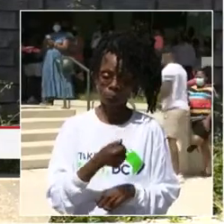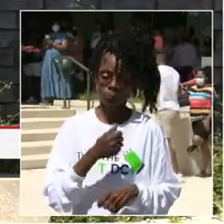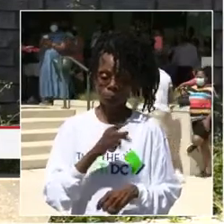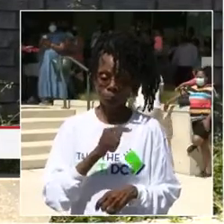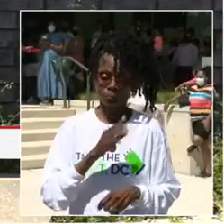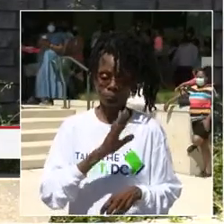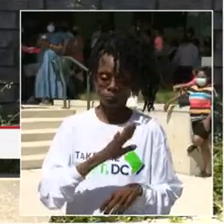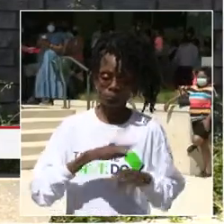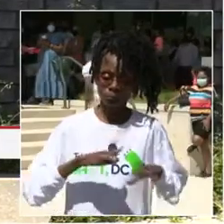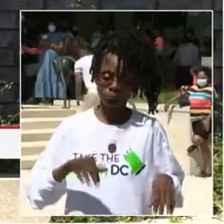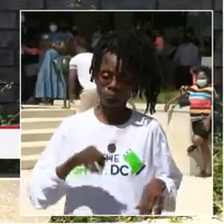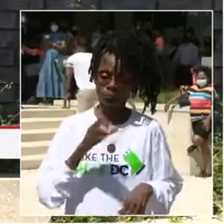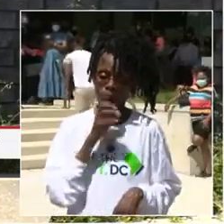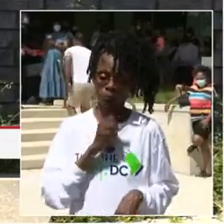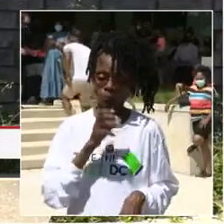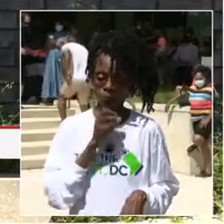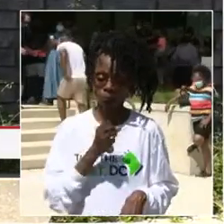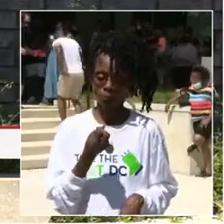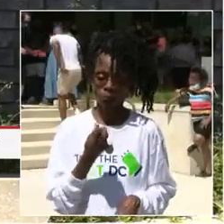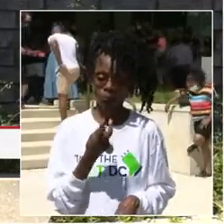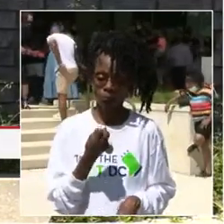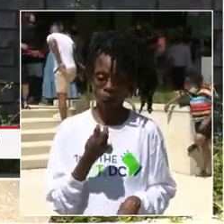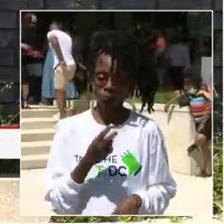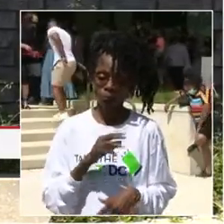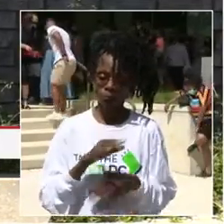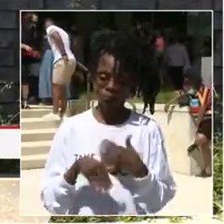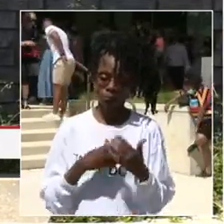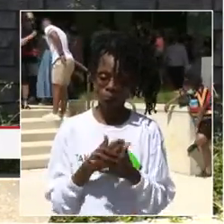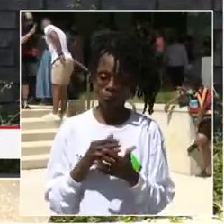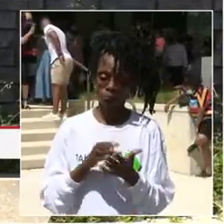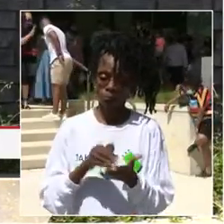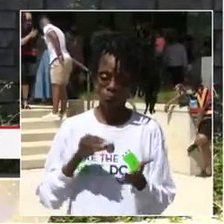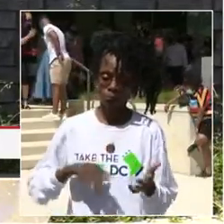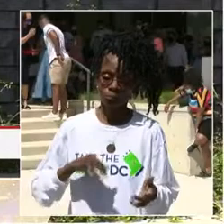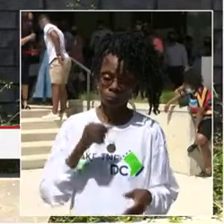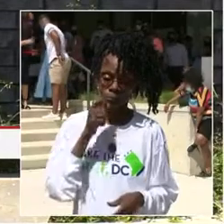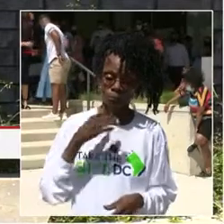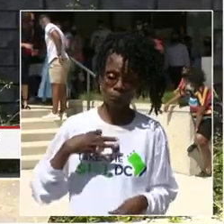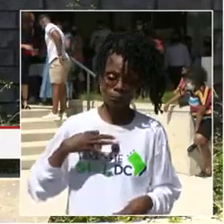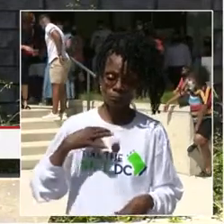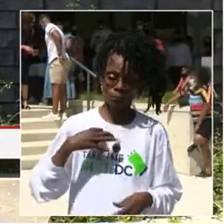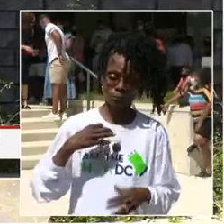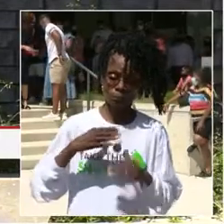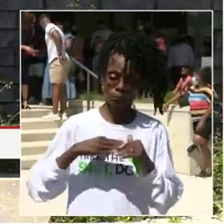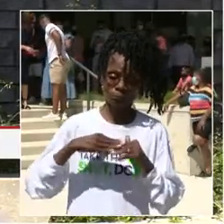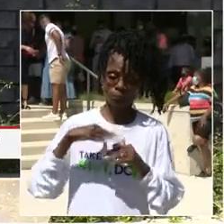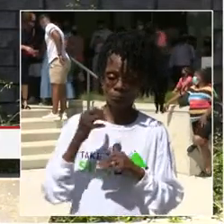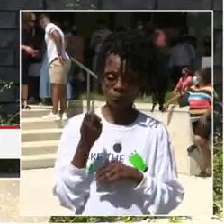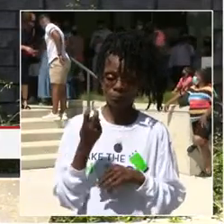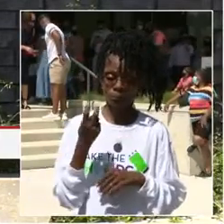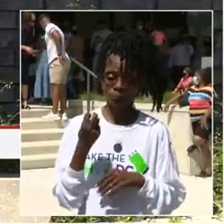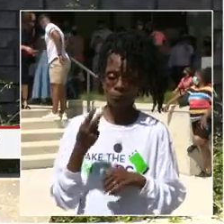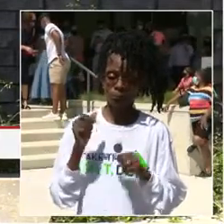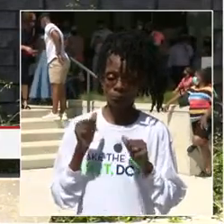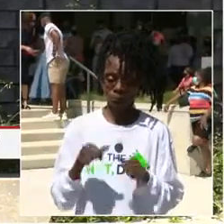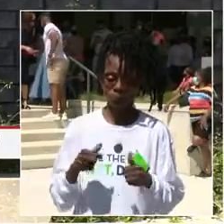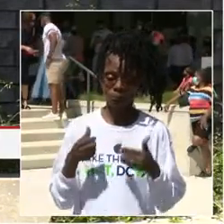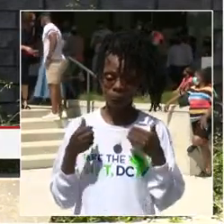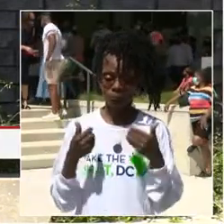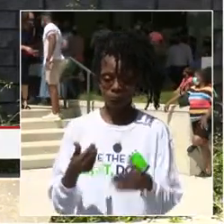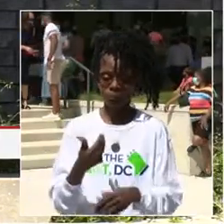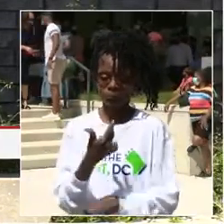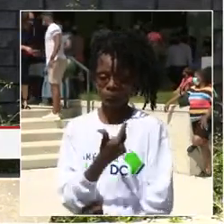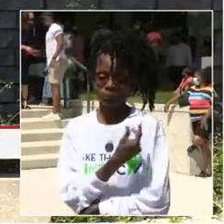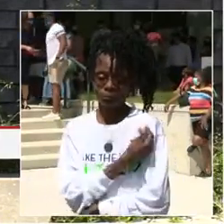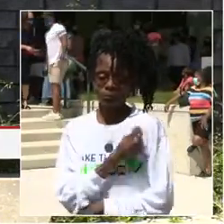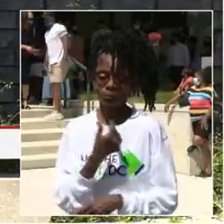old, and all of your students who are eligible, who are 12 years and older, can get vaccinated right now,